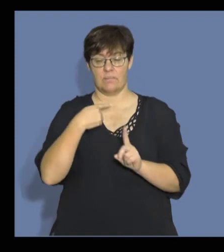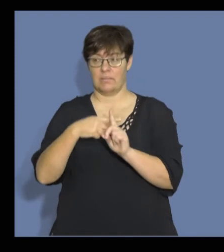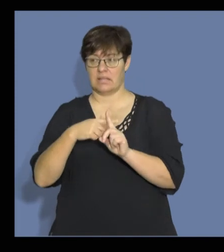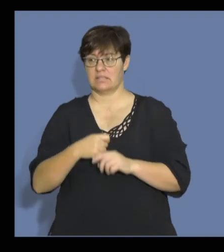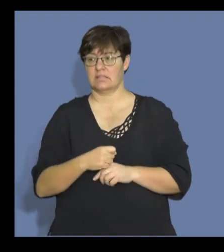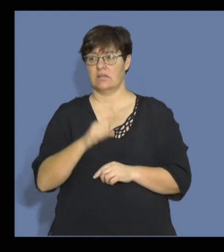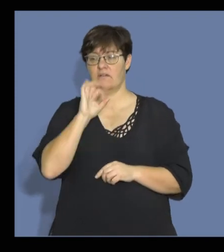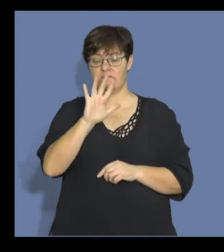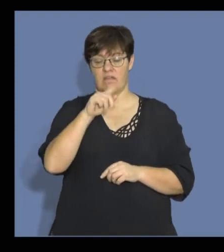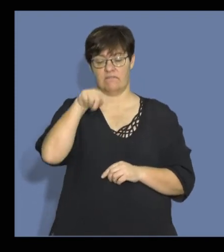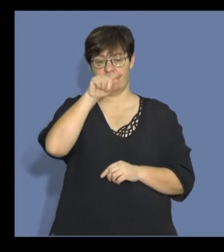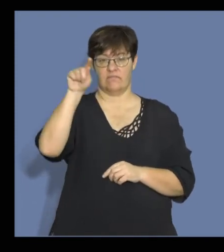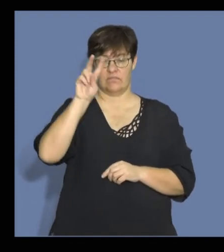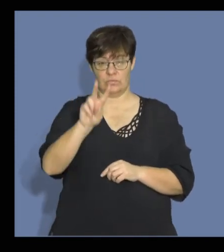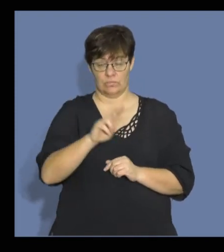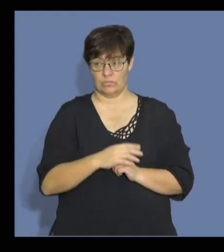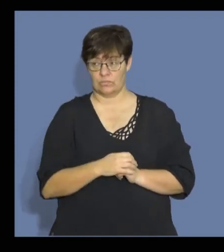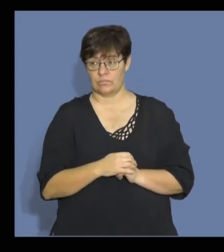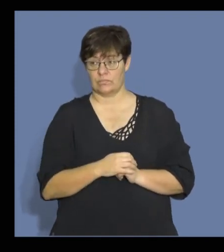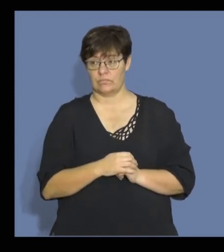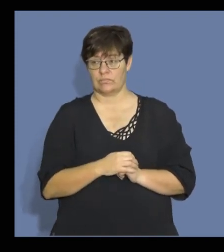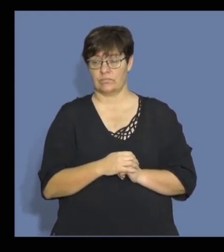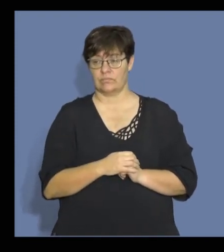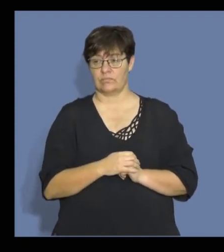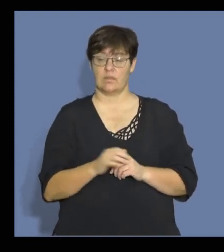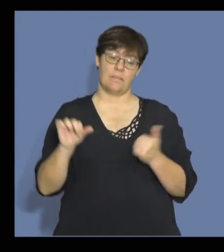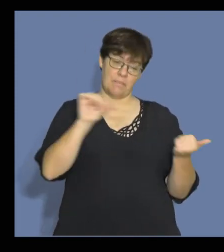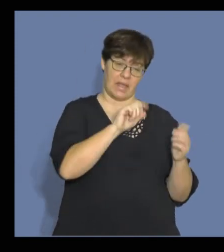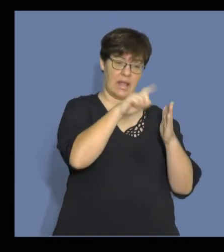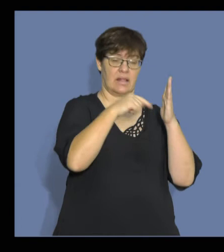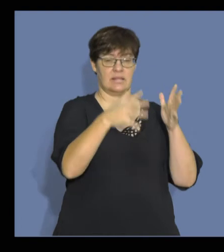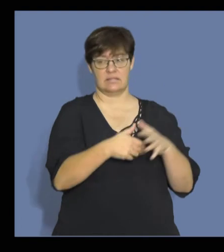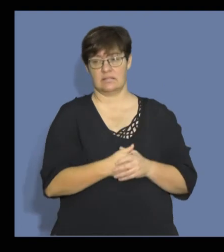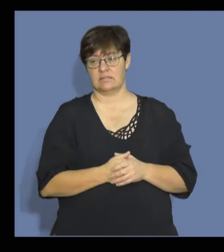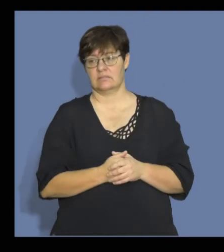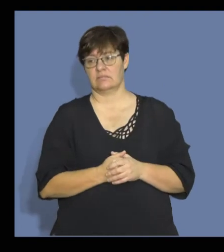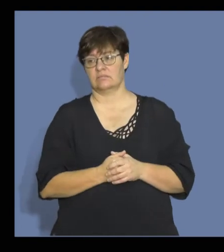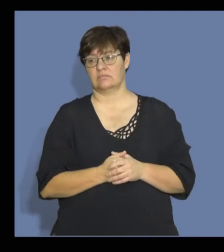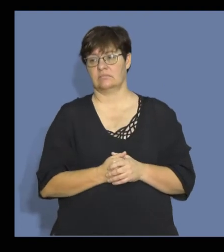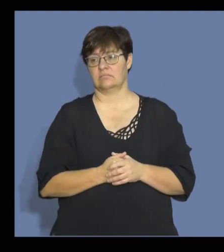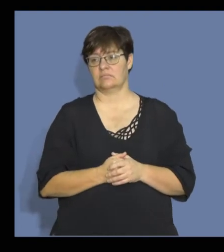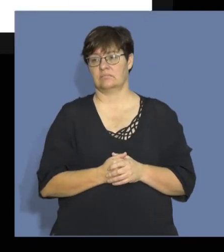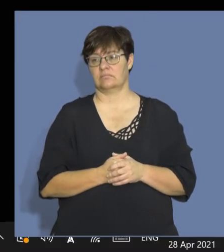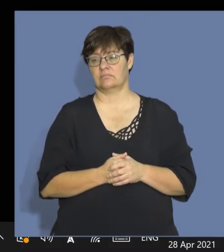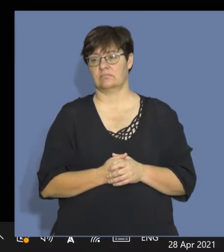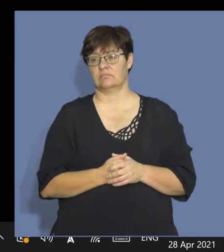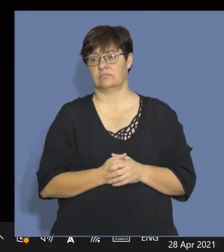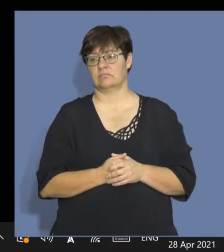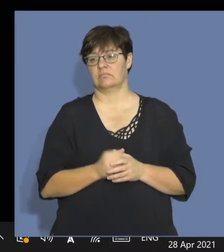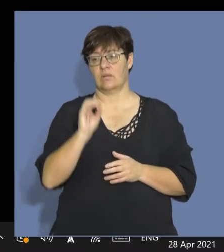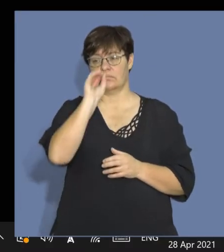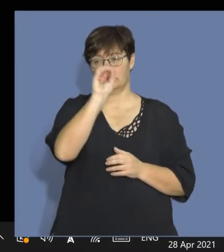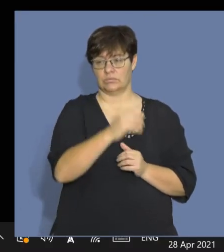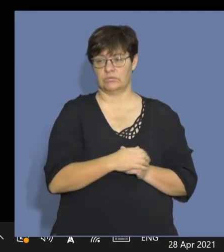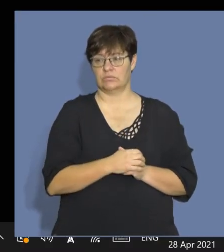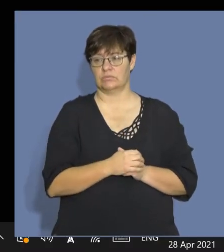5 plus 5 root 2. So I'm going to go back to my calculator, and I'm going to put